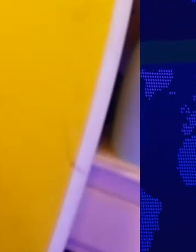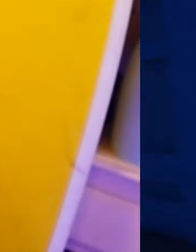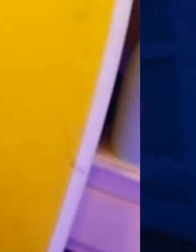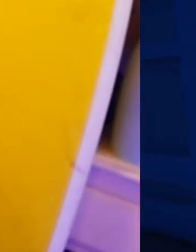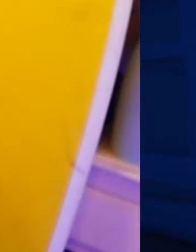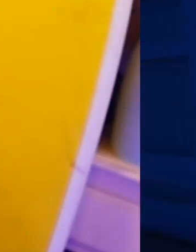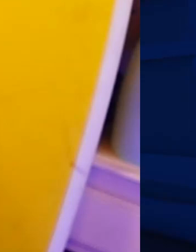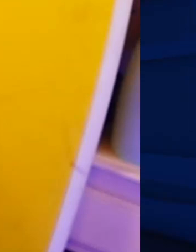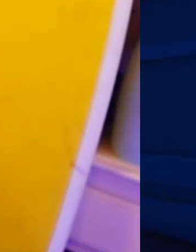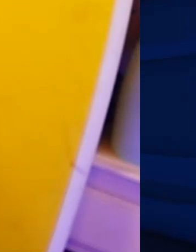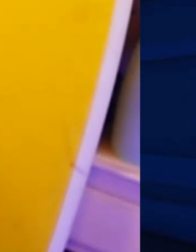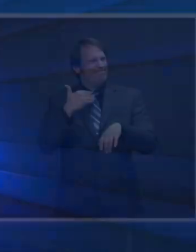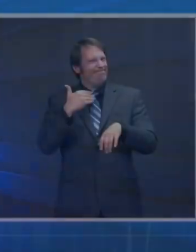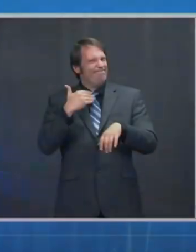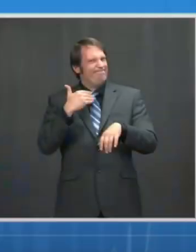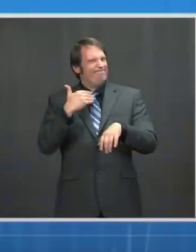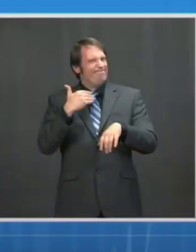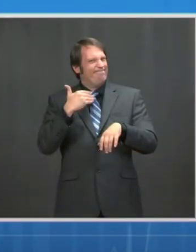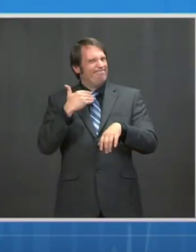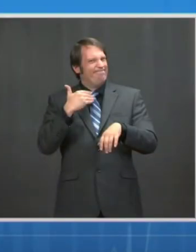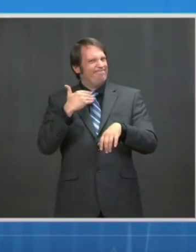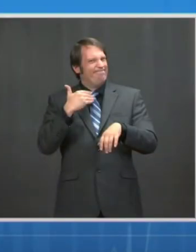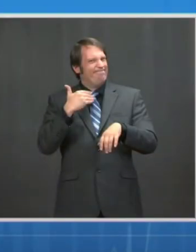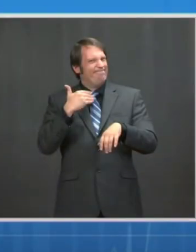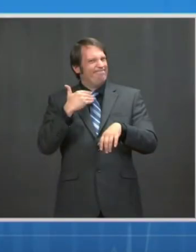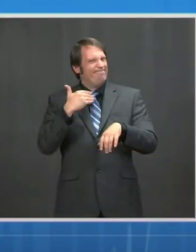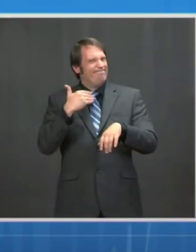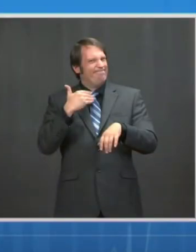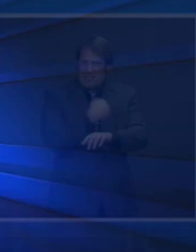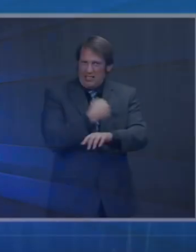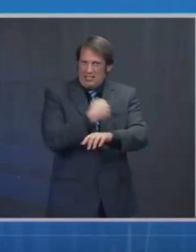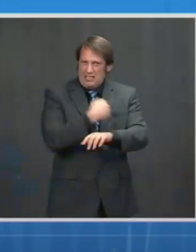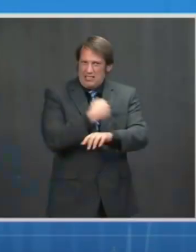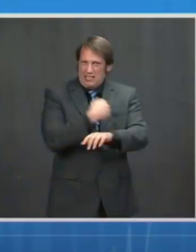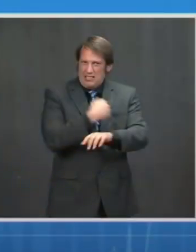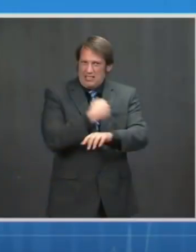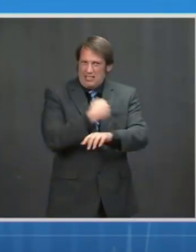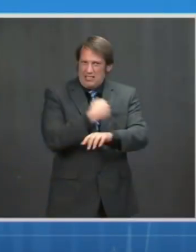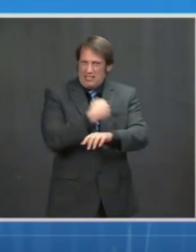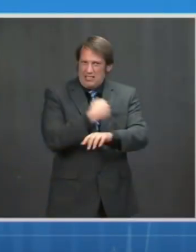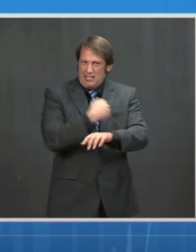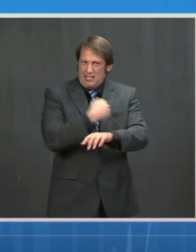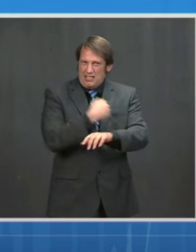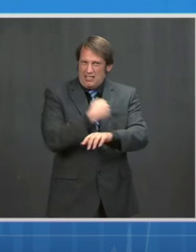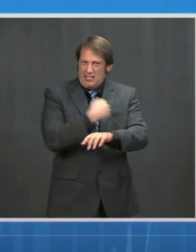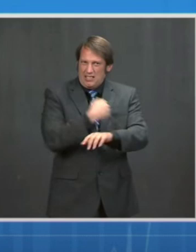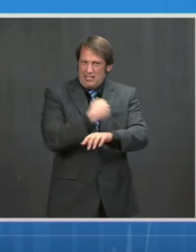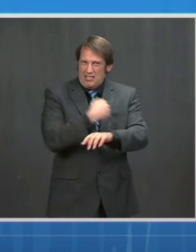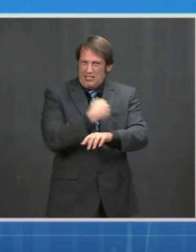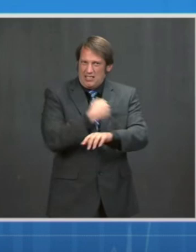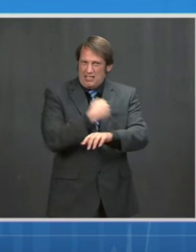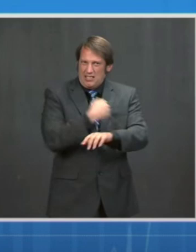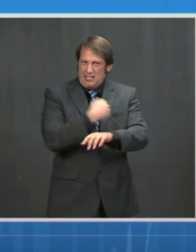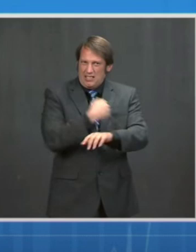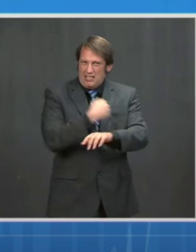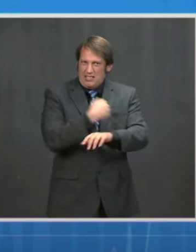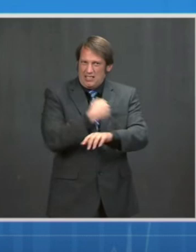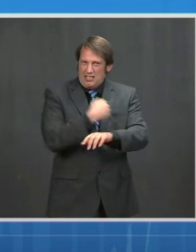money out the door. I'll be covering some videos from Dr. Walensky and Dr. Fauci in just a second. Let me jump back into the live chat.